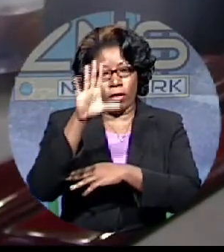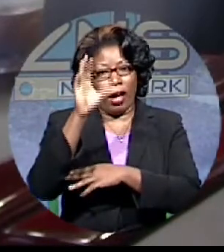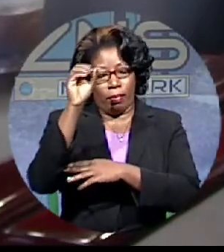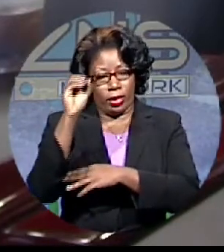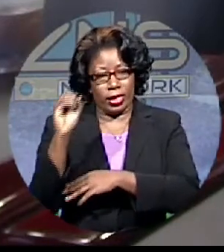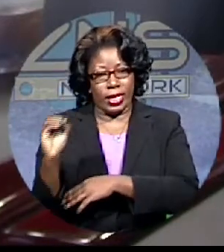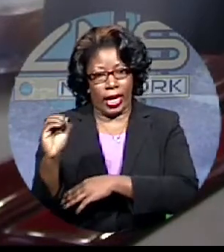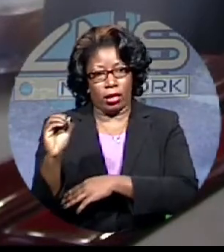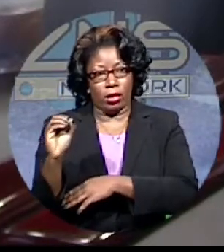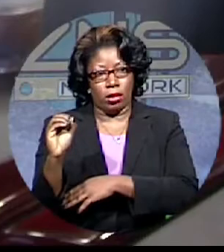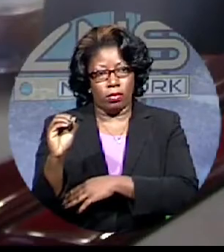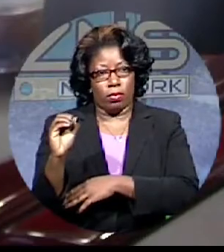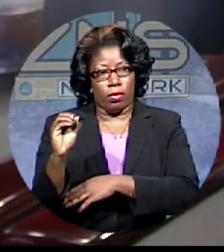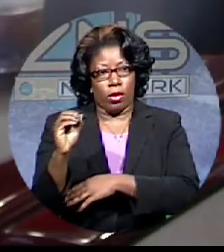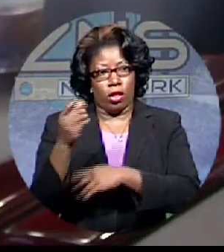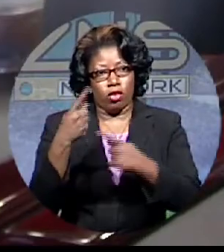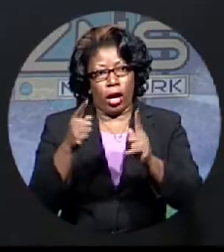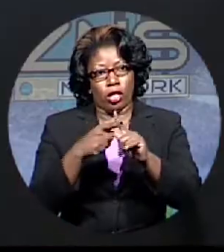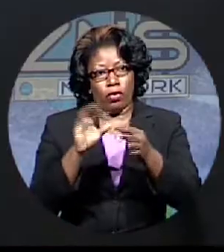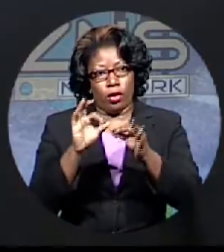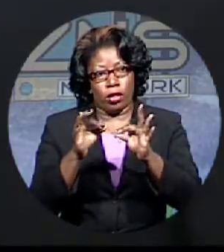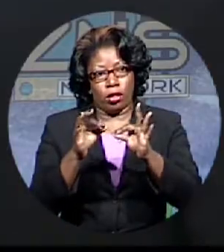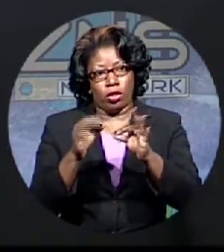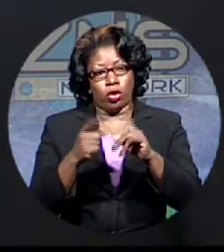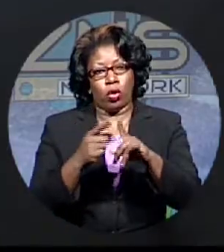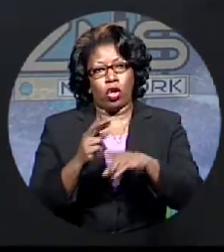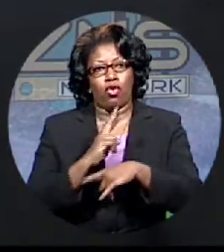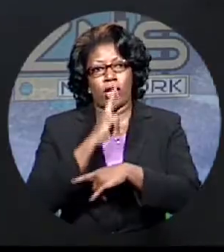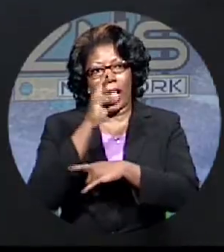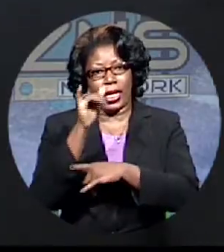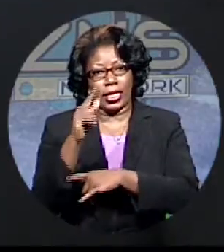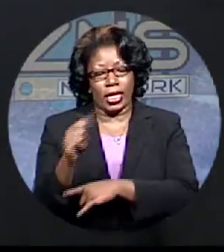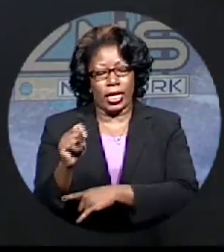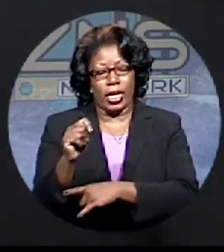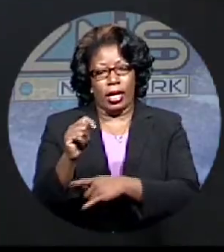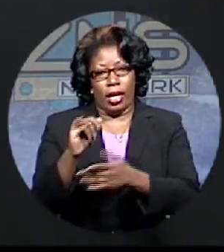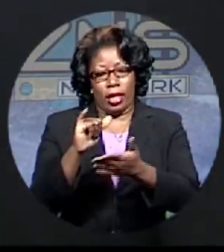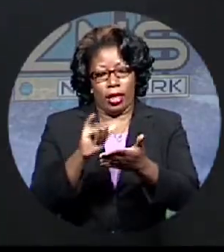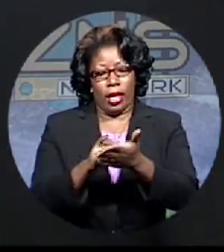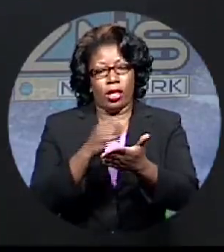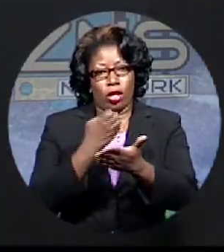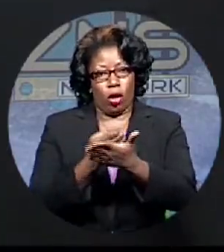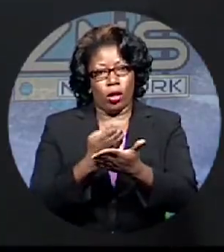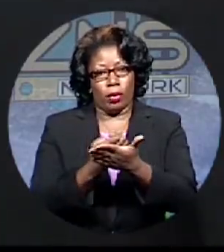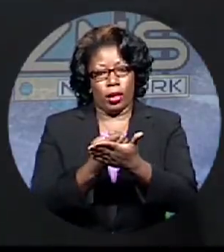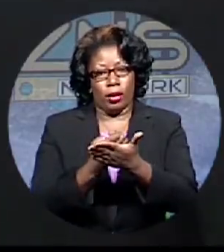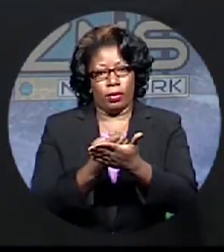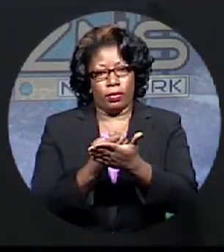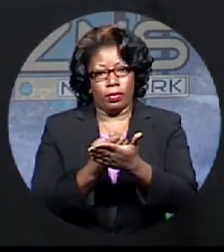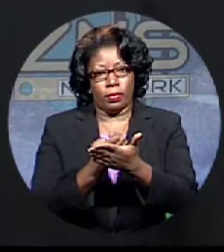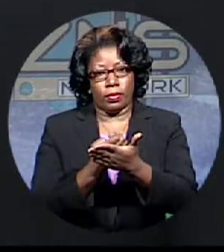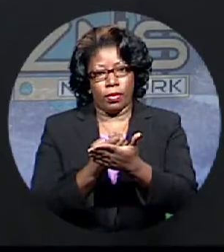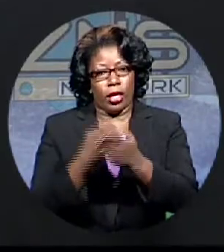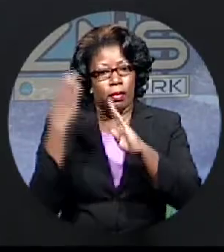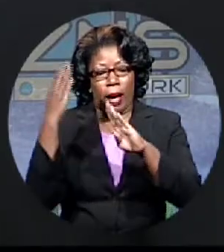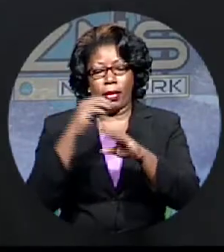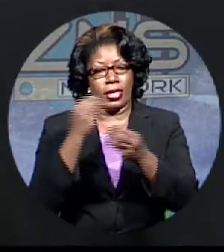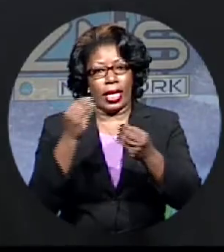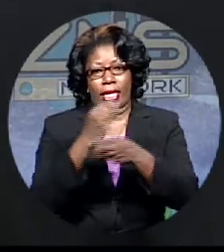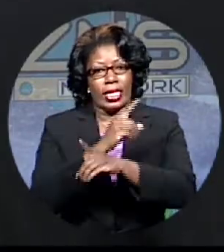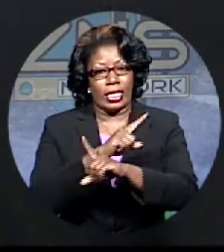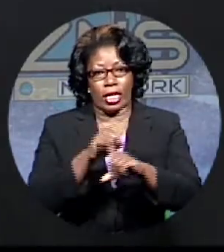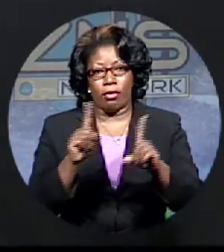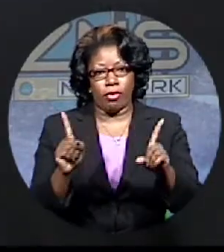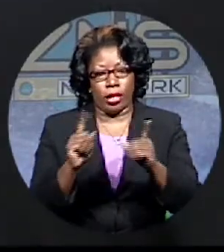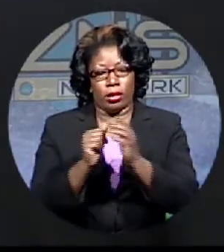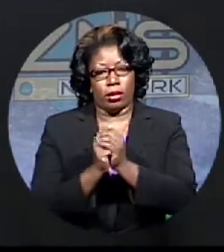world has realigned and readjusted themselves to the new reality of the economies all around the world. The Bahamas is no different. As far as the Bahamas Electrical Workers Union